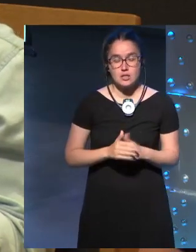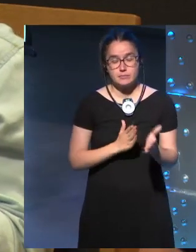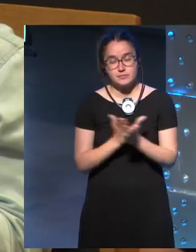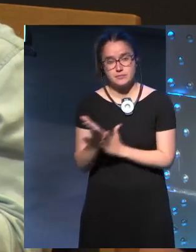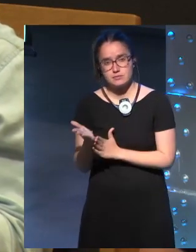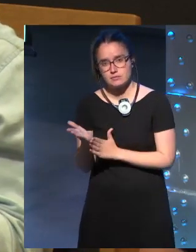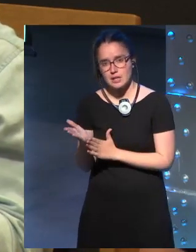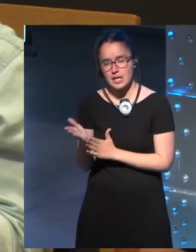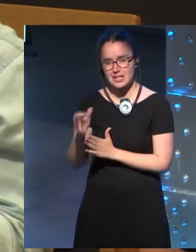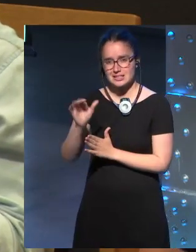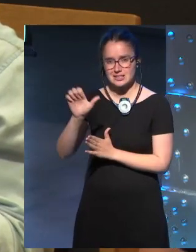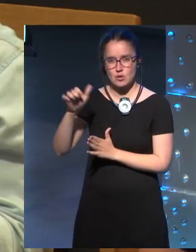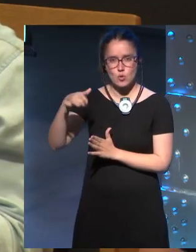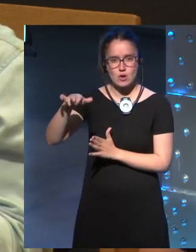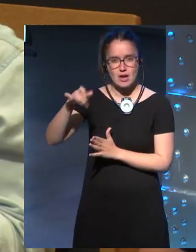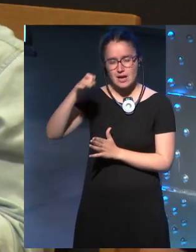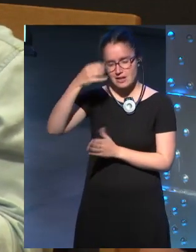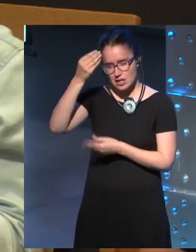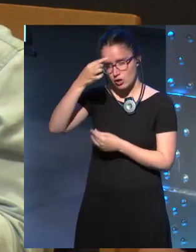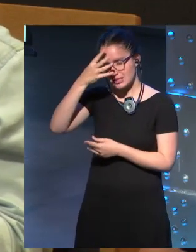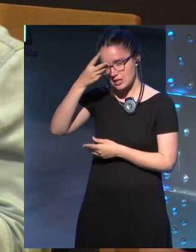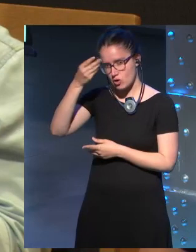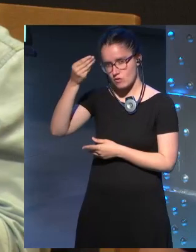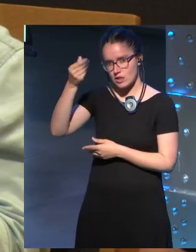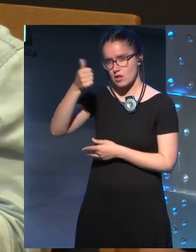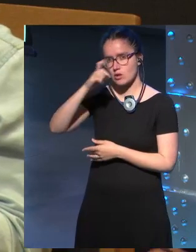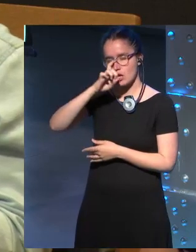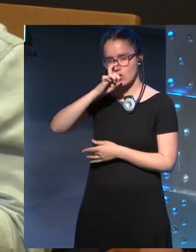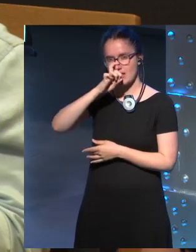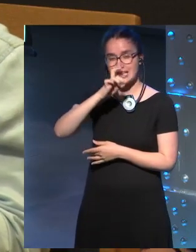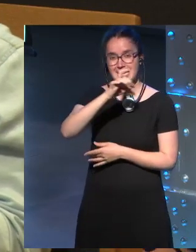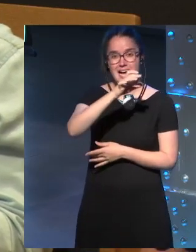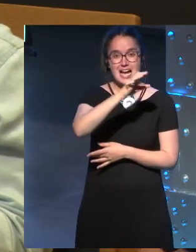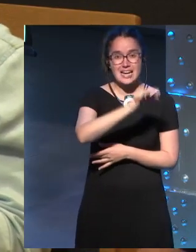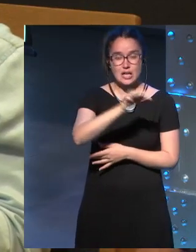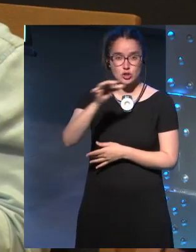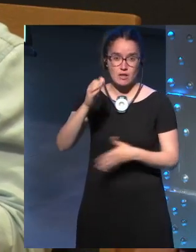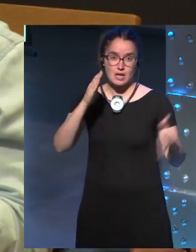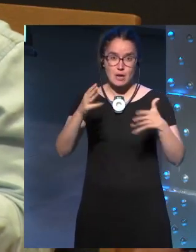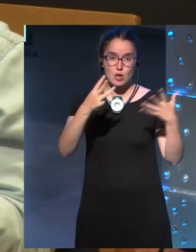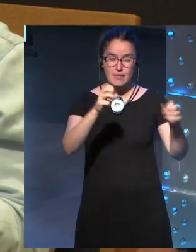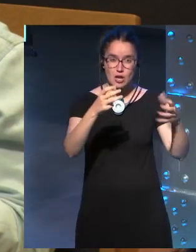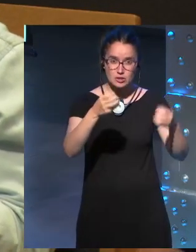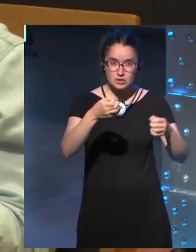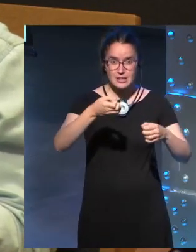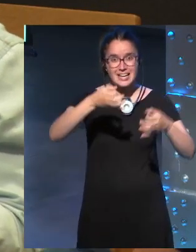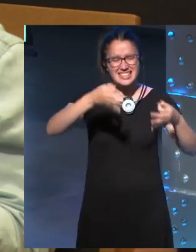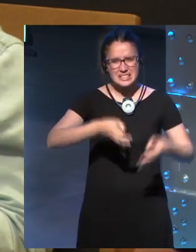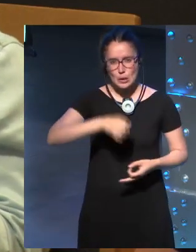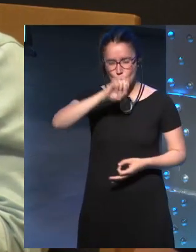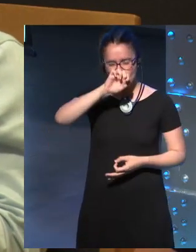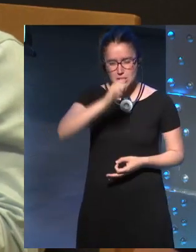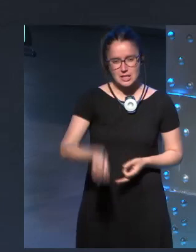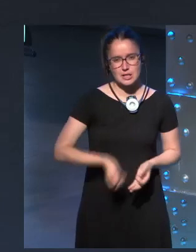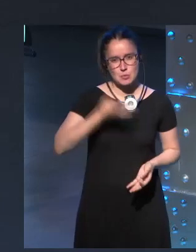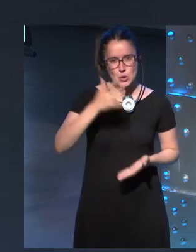Barcelona will win the league. And for Santiago Segurola, I think that you've forgotten about that Real Sociedad during the 80s